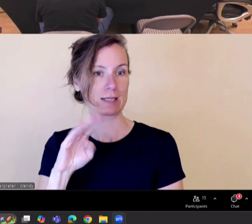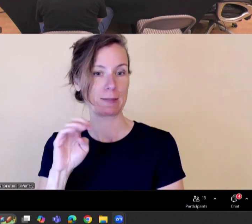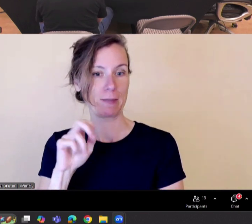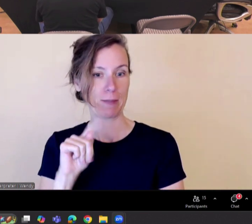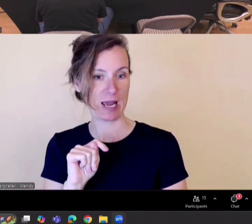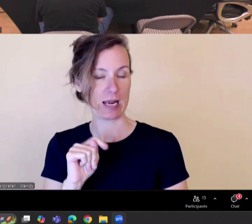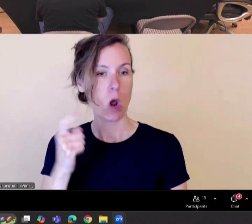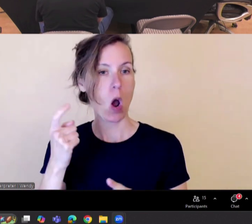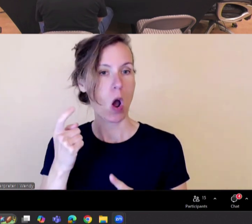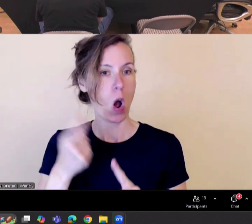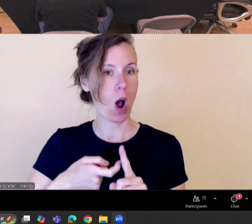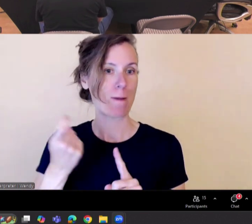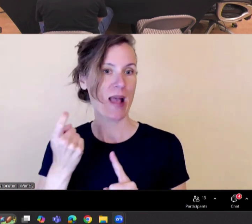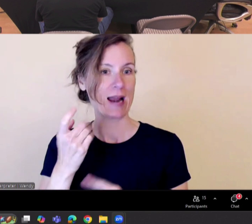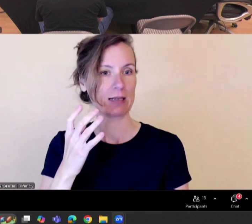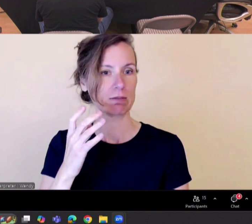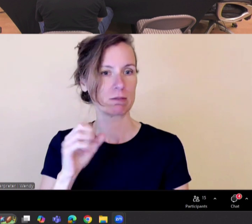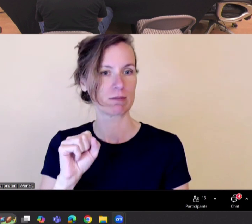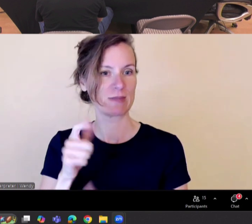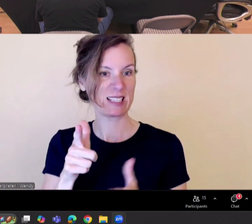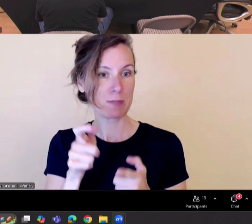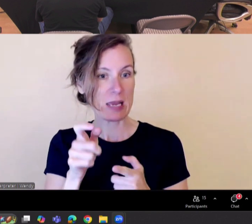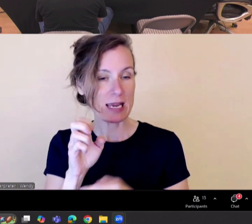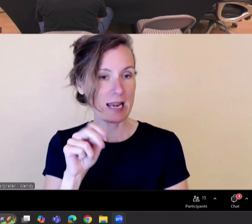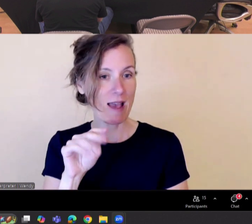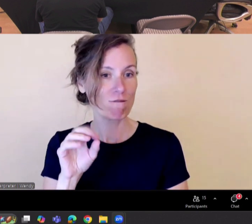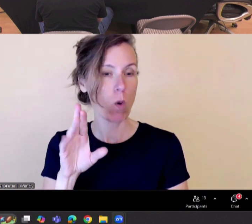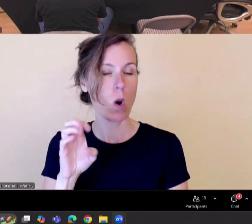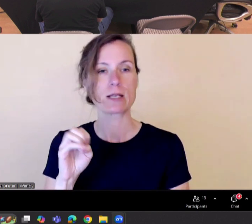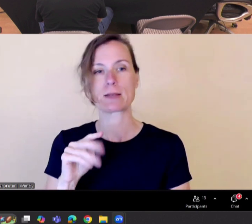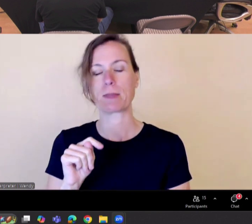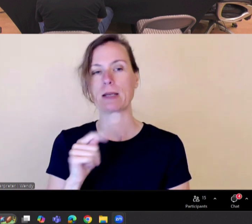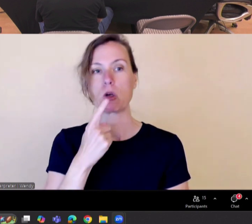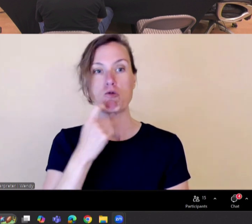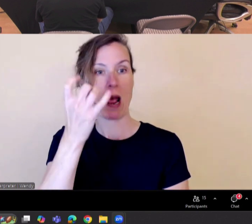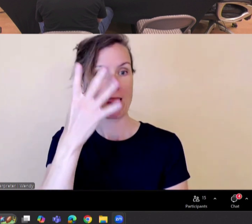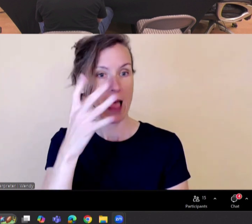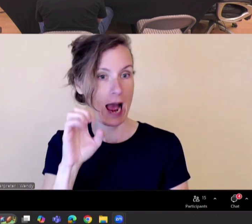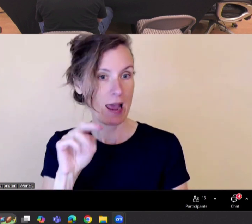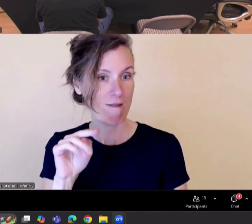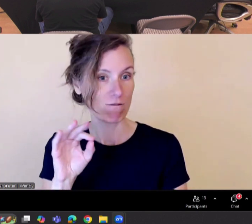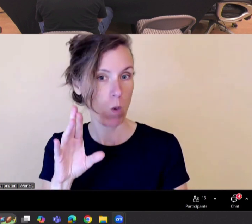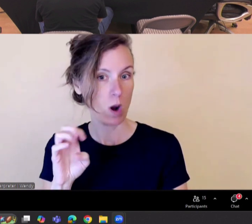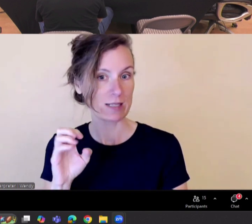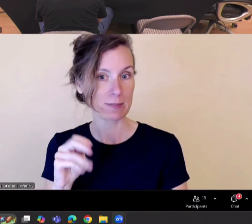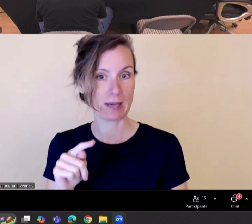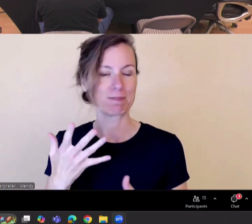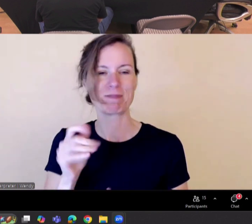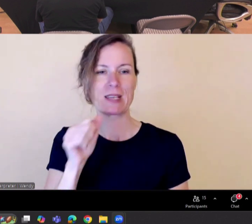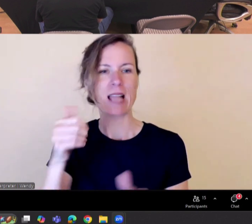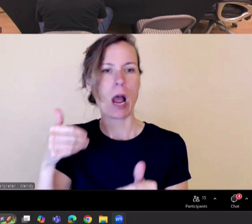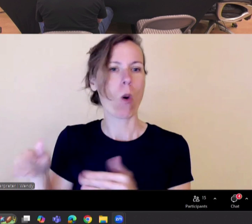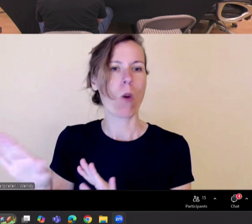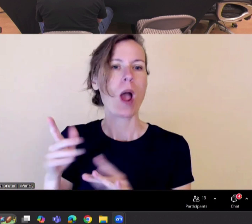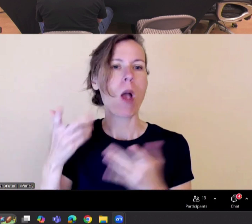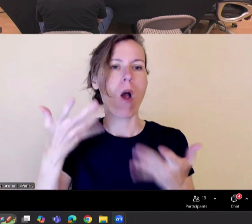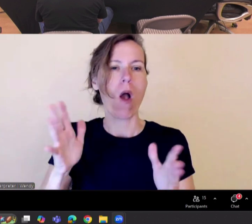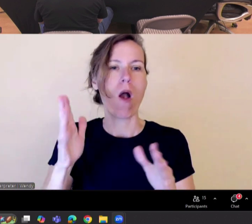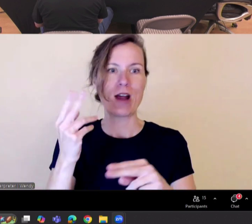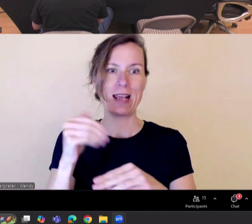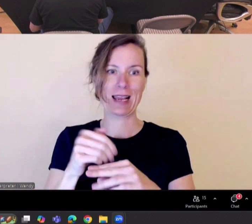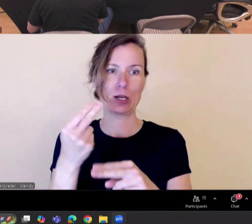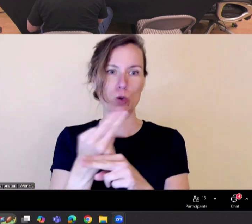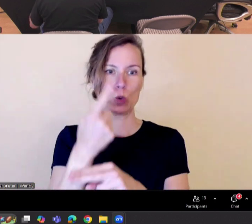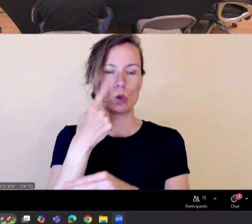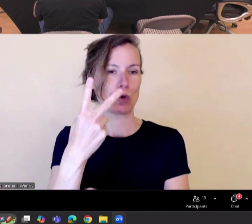Automated speed enforcement and automated red light enforcement are approaching 2 decades of use. While the